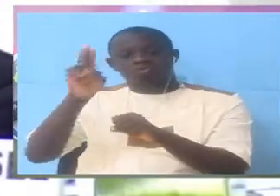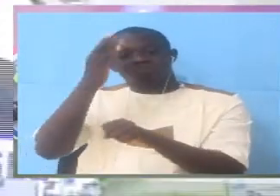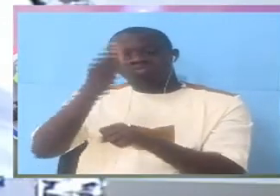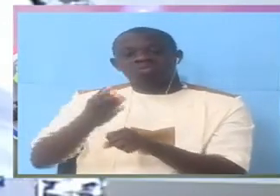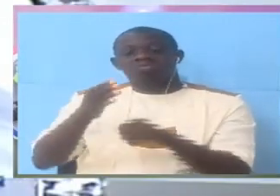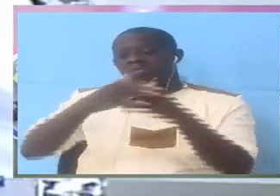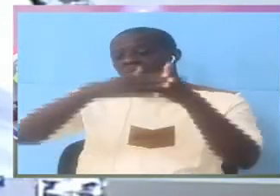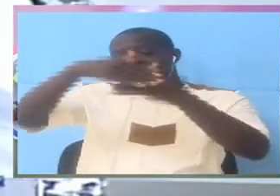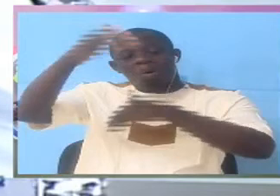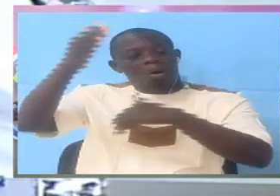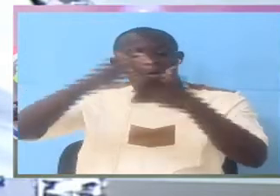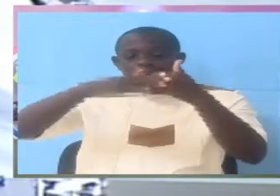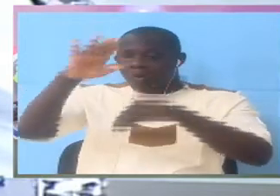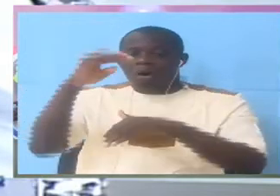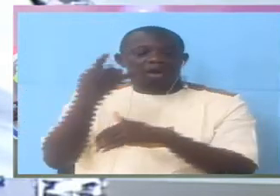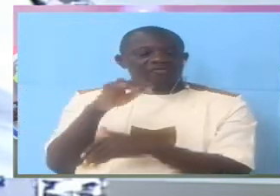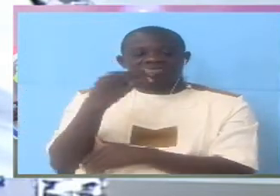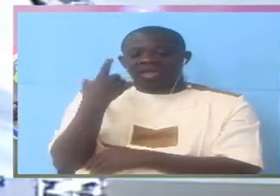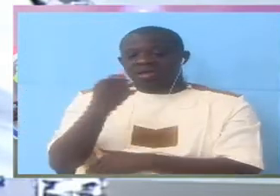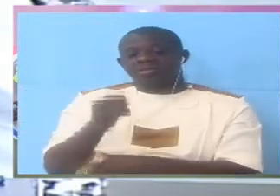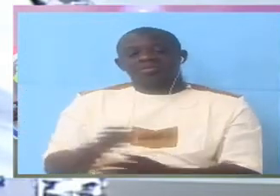want.